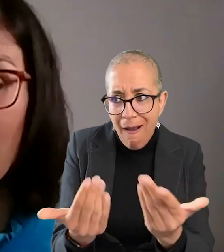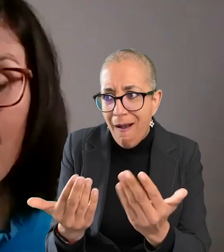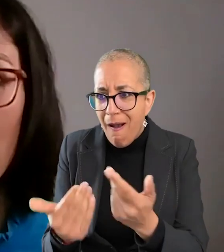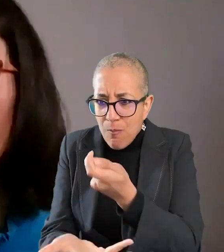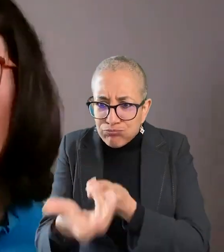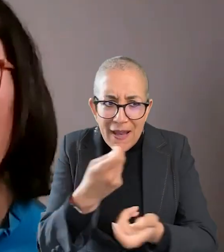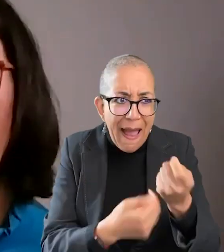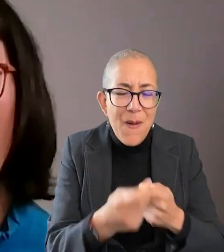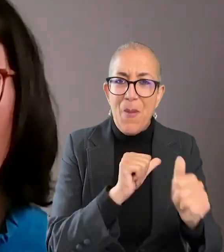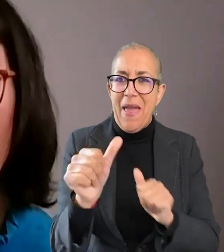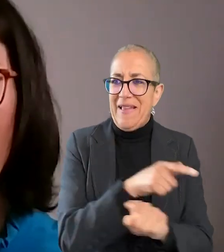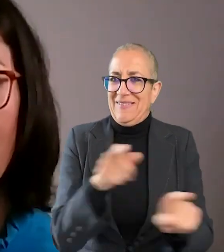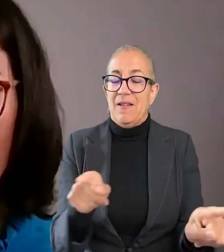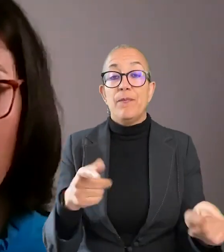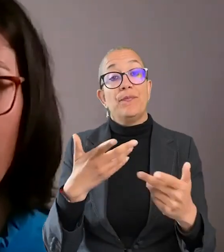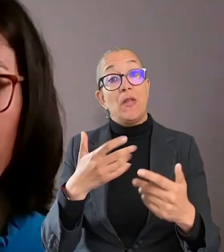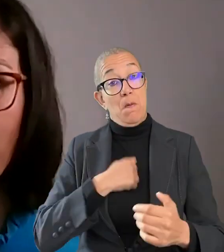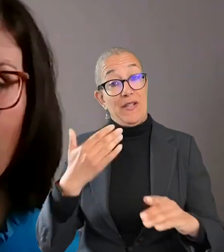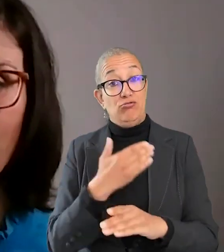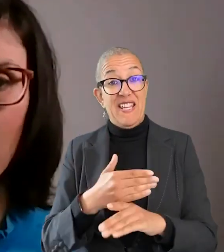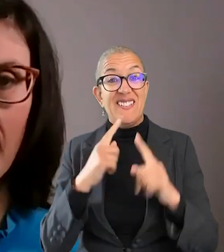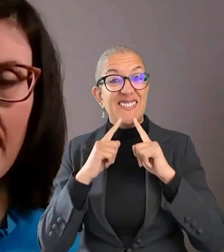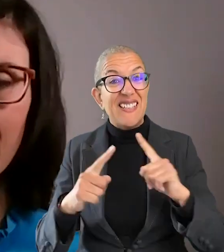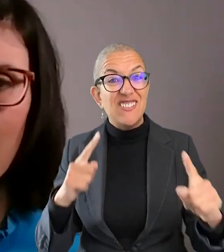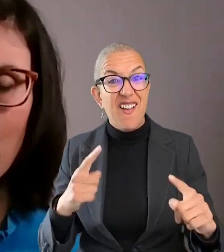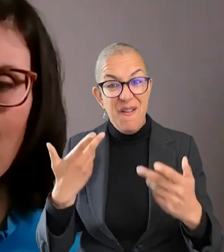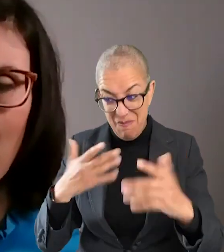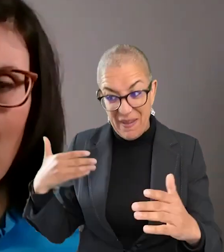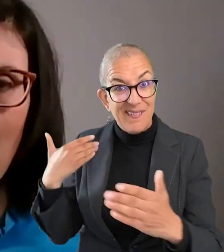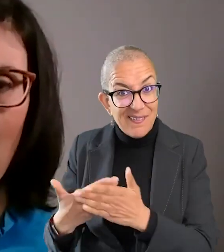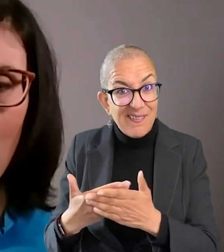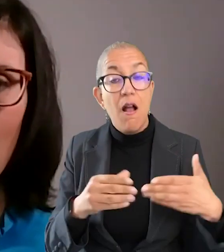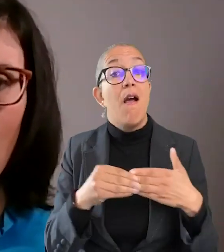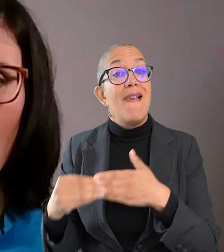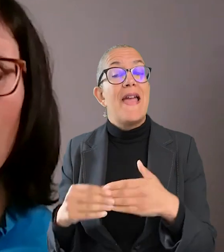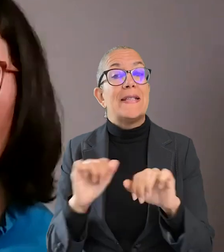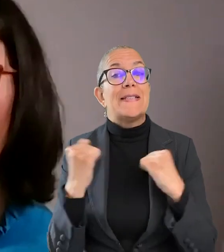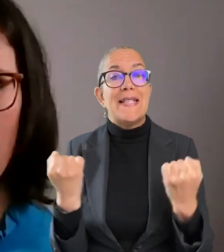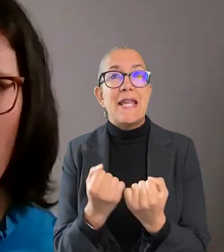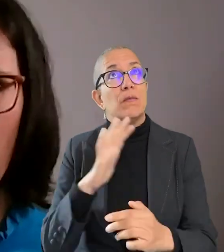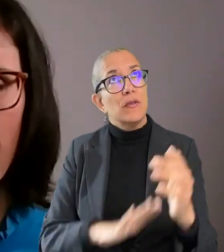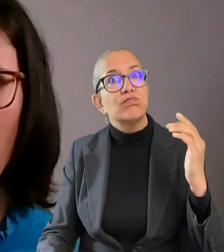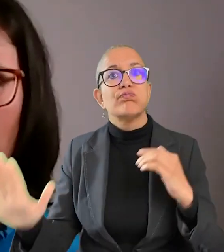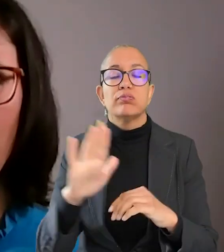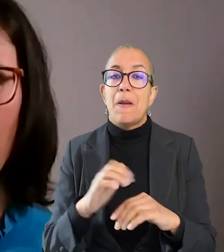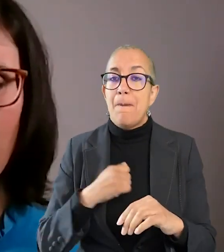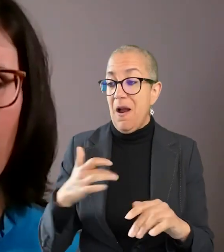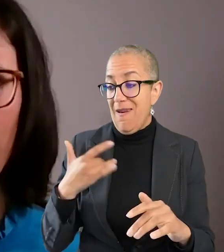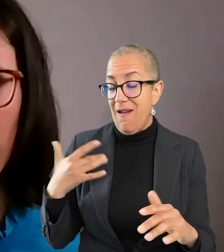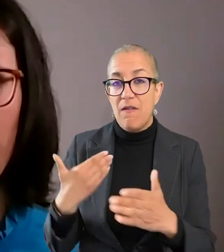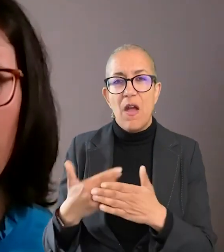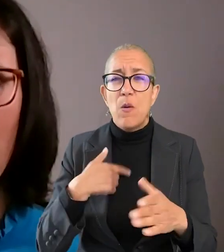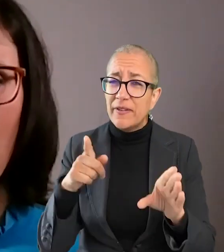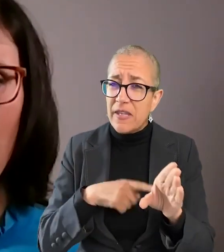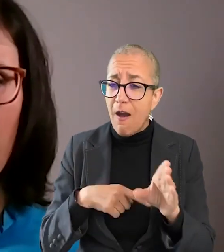I did for most of my career actually as a teacher, and I led teams all across my life. I was the youngest ever